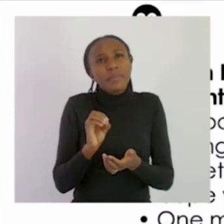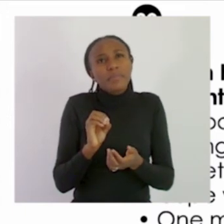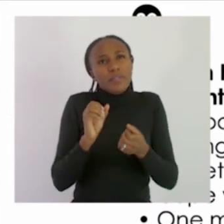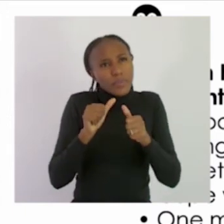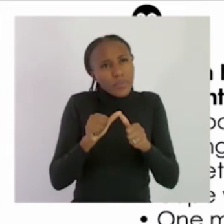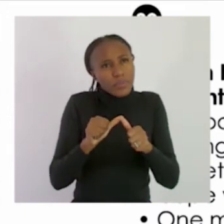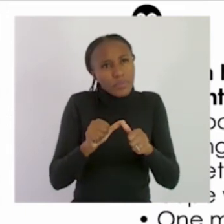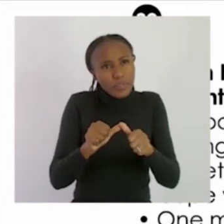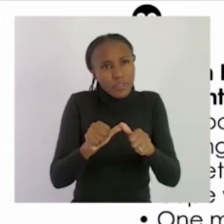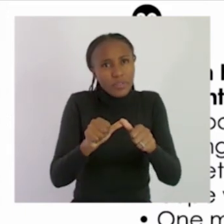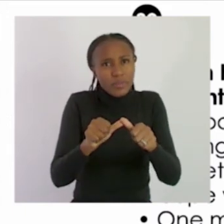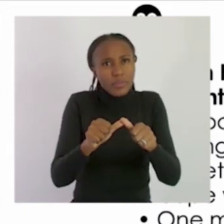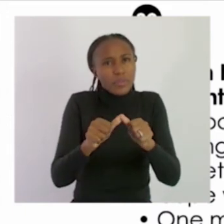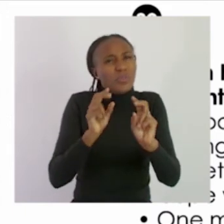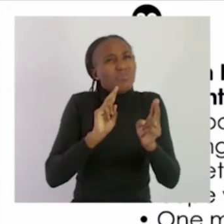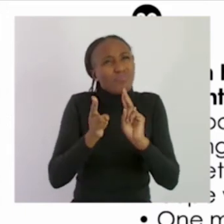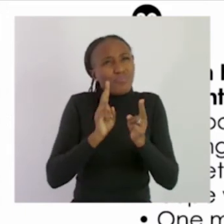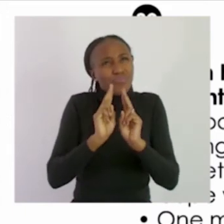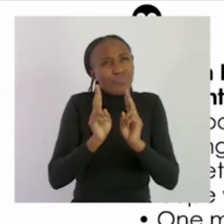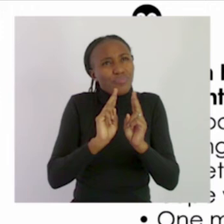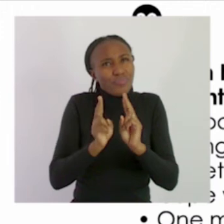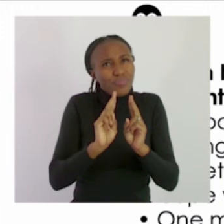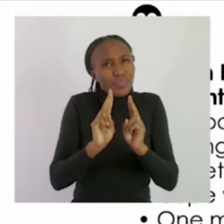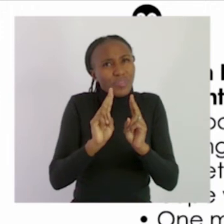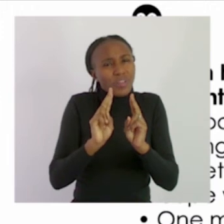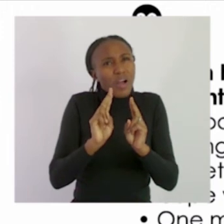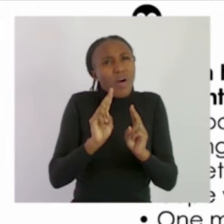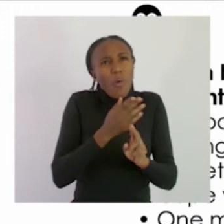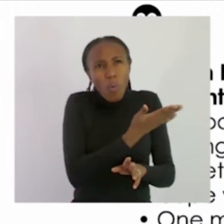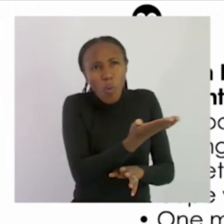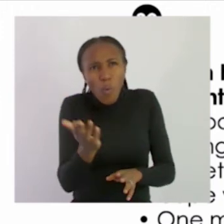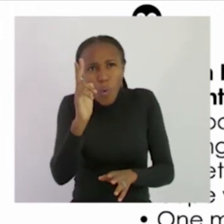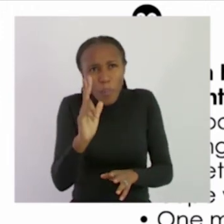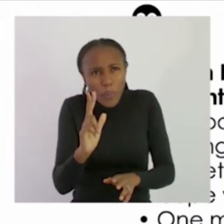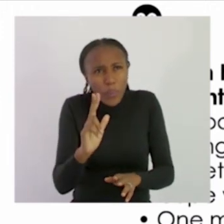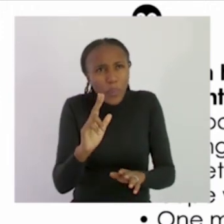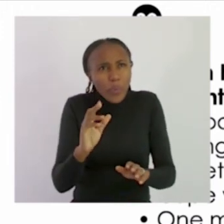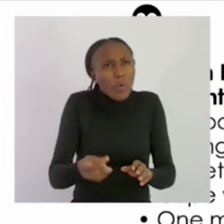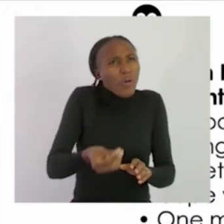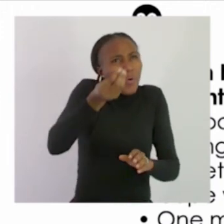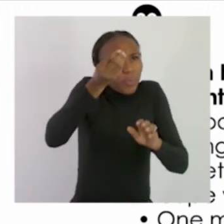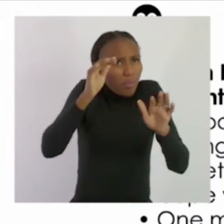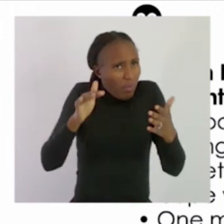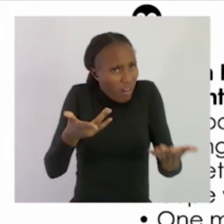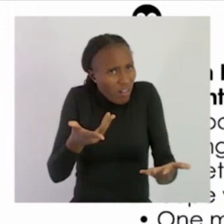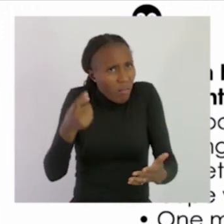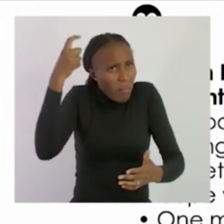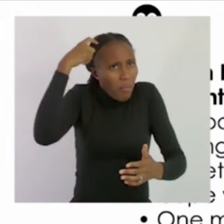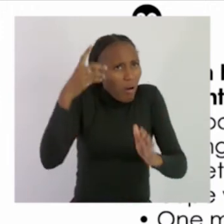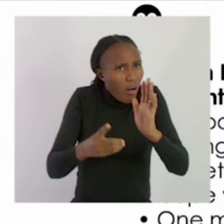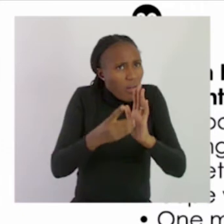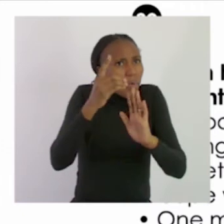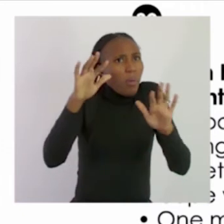further when we are looking at how everybody grows and matures at a different pace. We